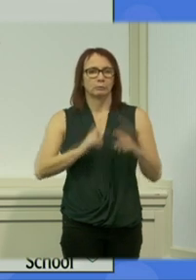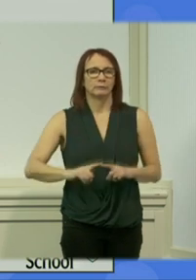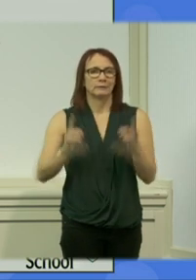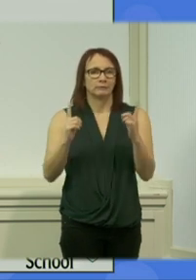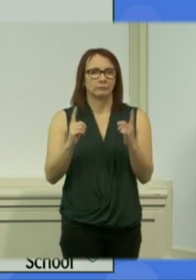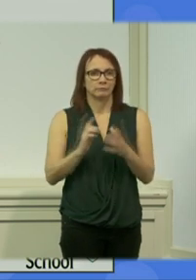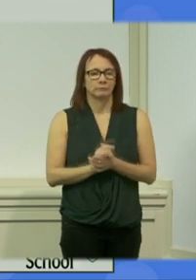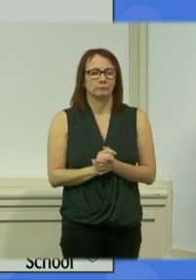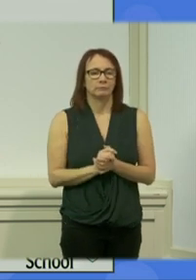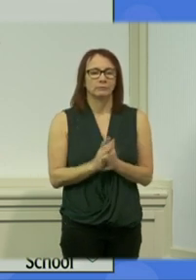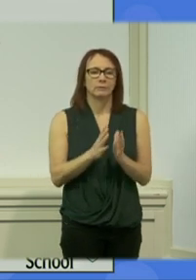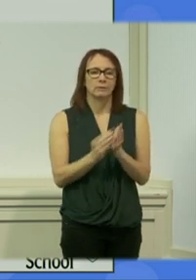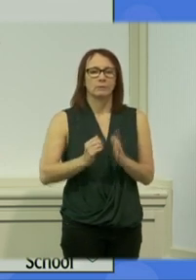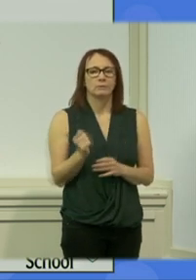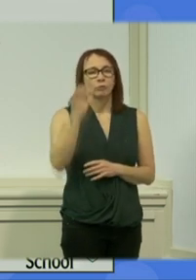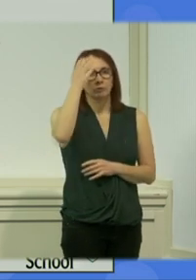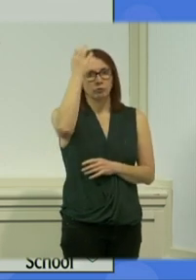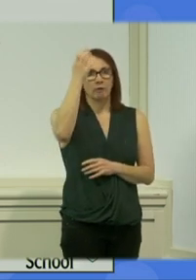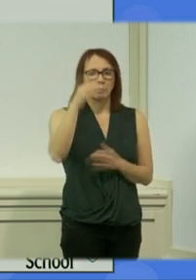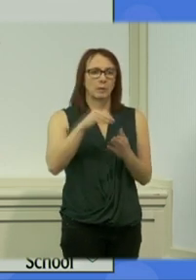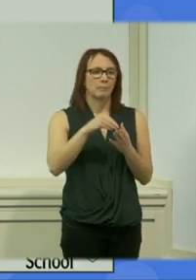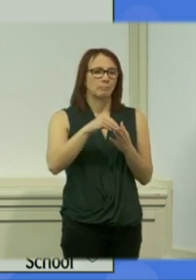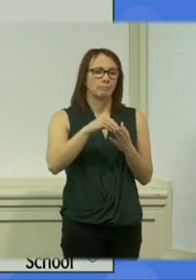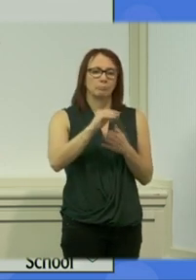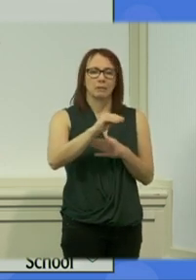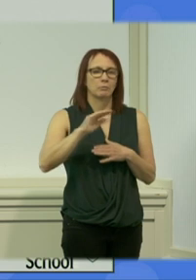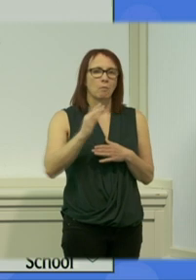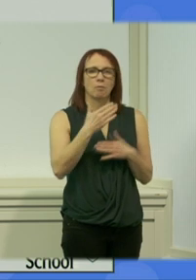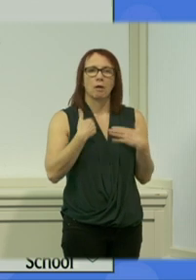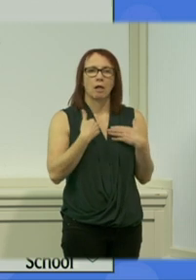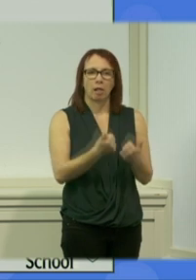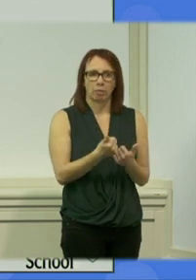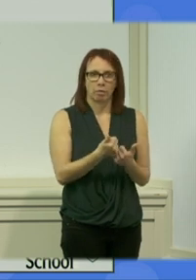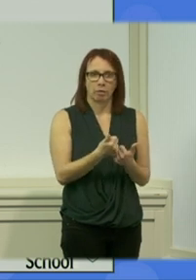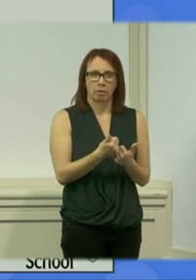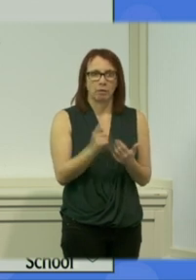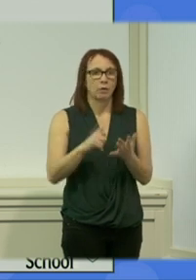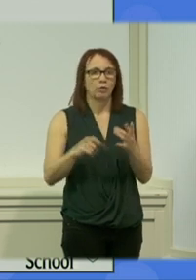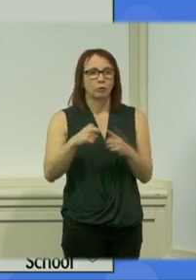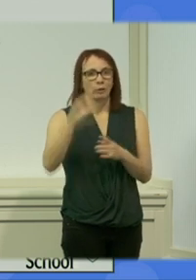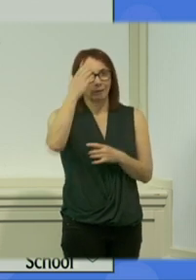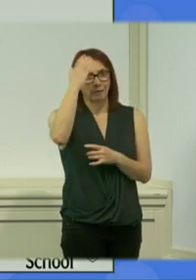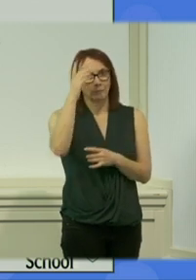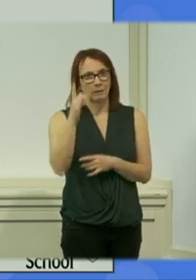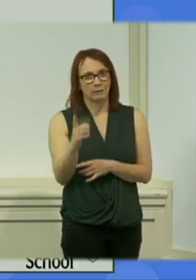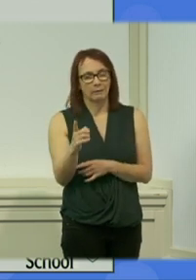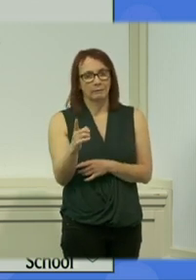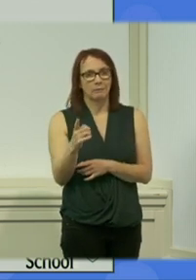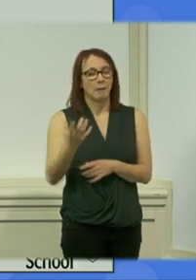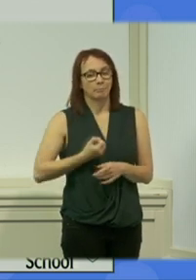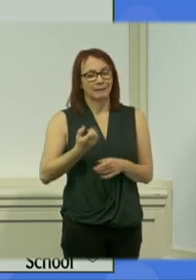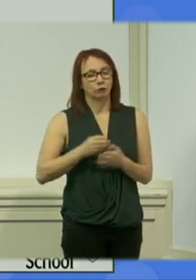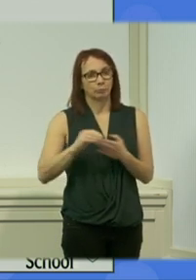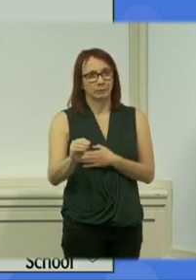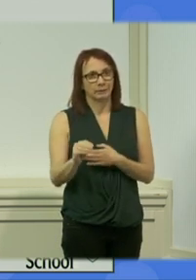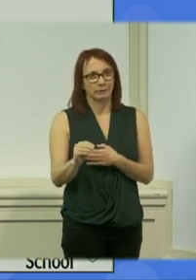example, the Scottish government pays pretty much all of health spending. The UK government pays your pension if